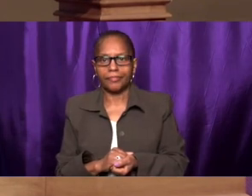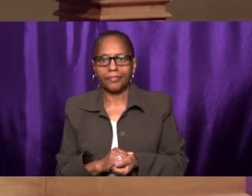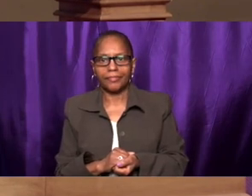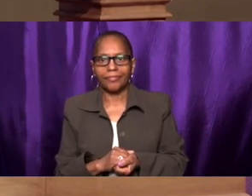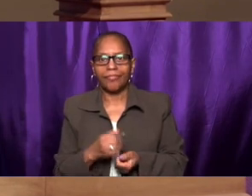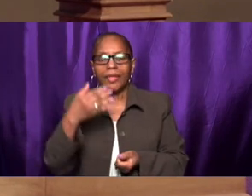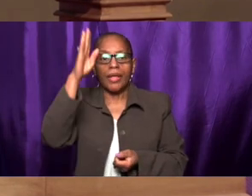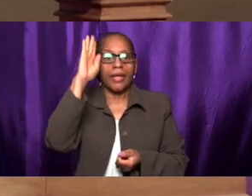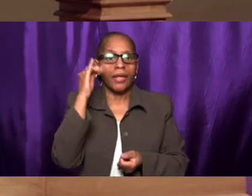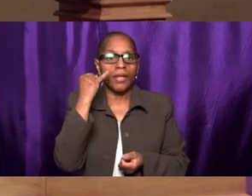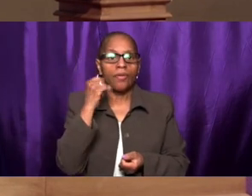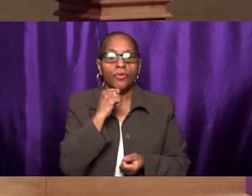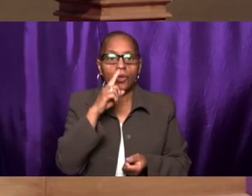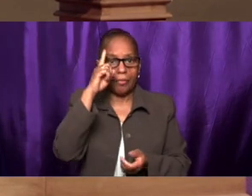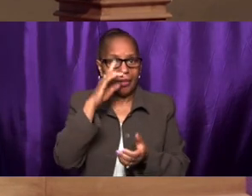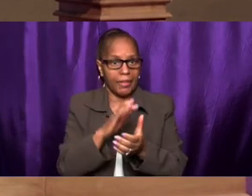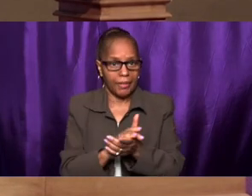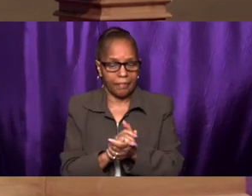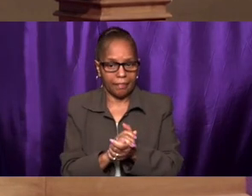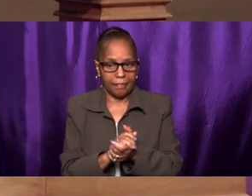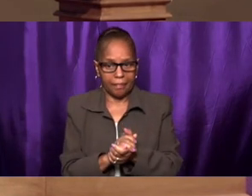Dog, if you gonna believe